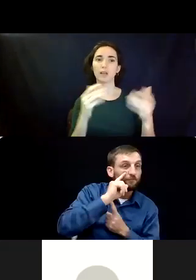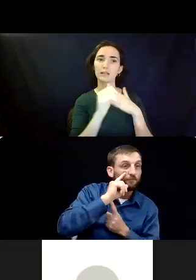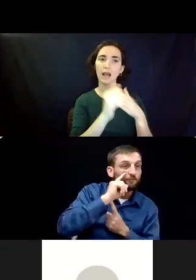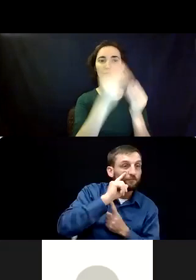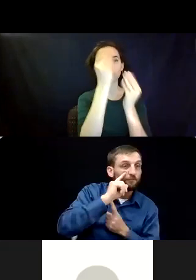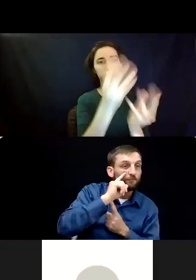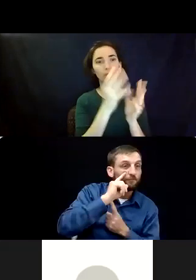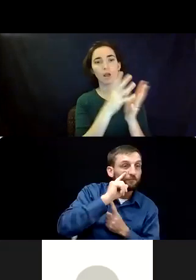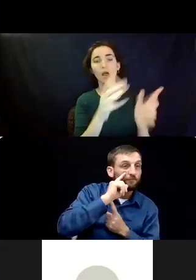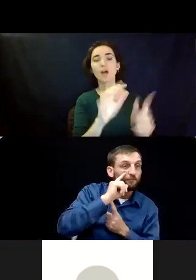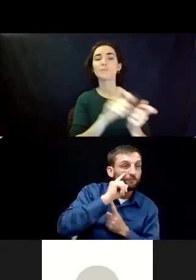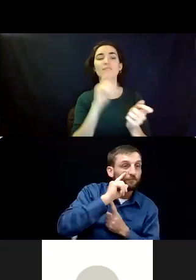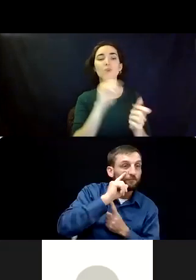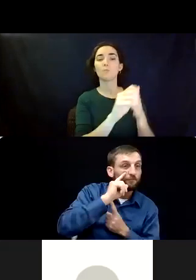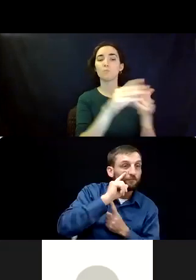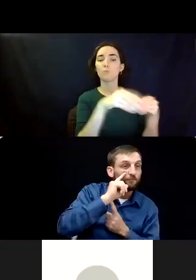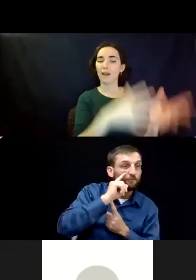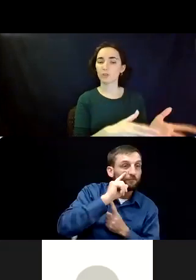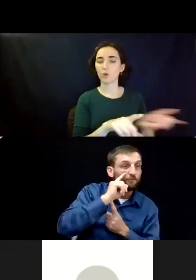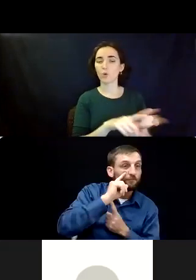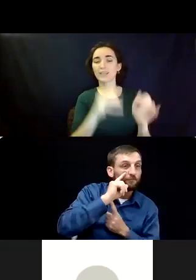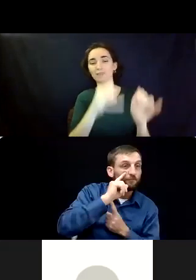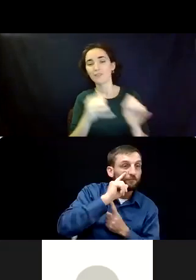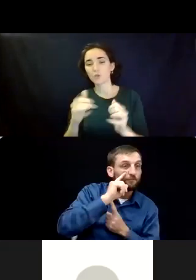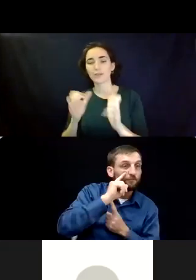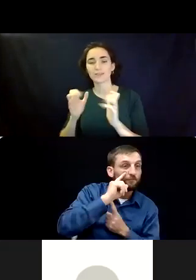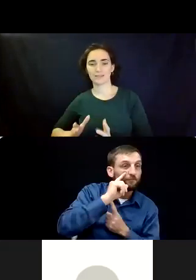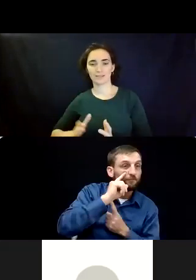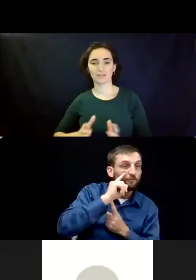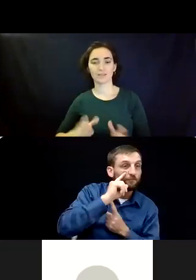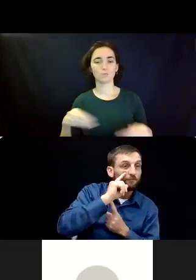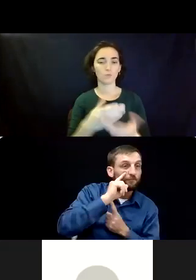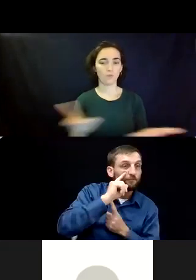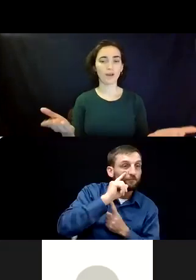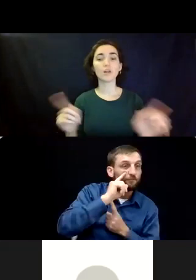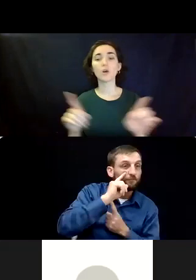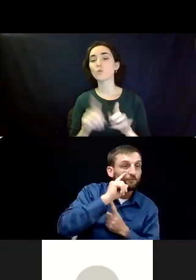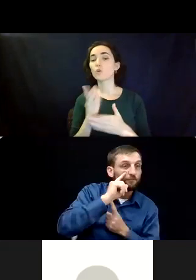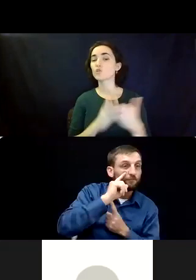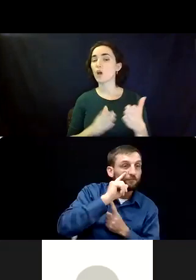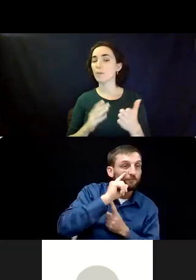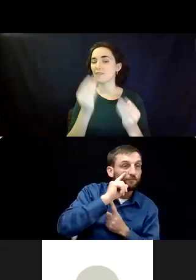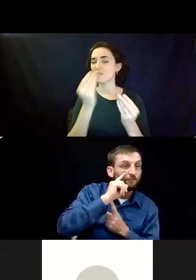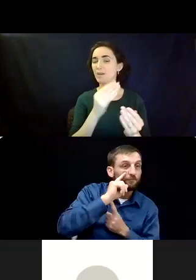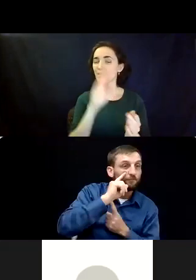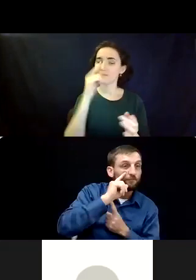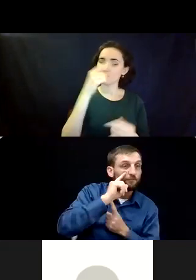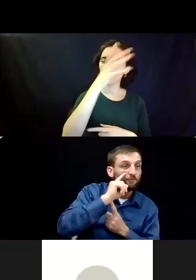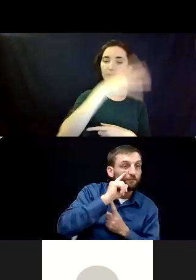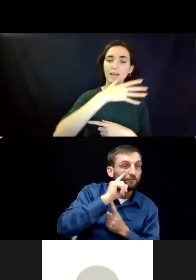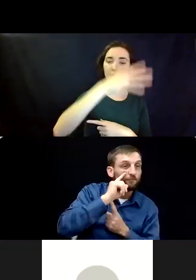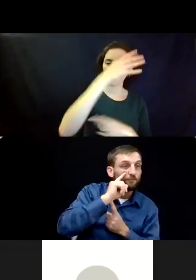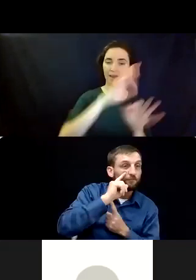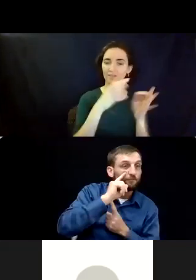providers and individuals and citizens, and also some things that are geared towards parents and families. And I provided those resources on a